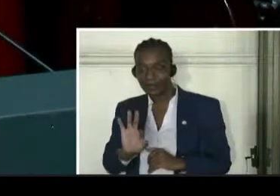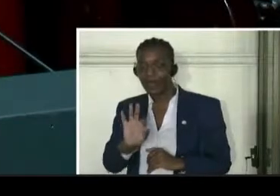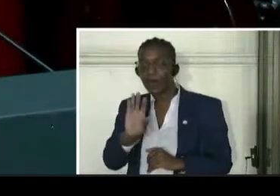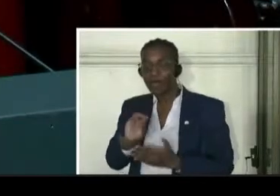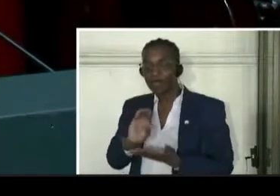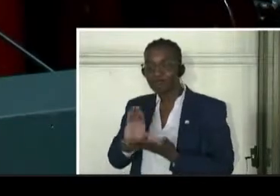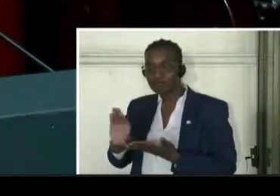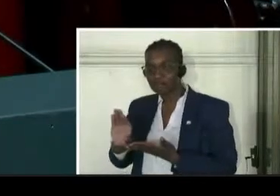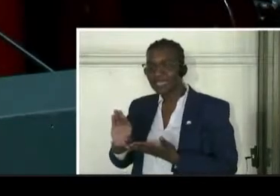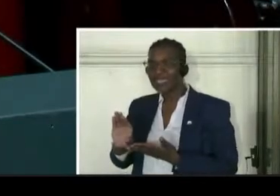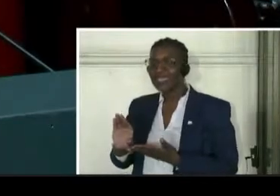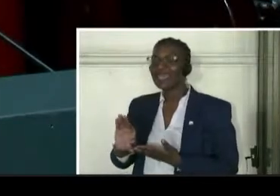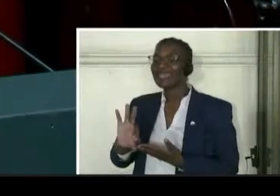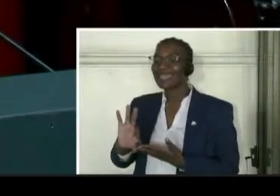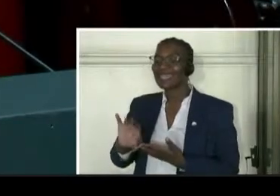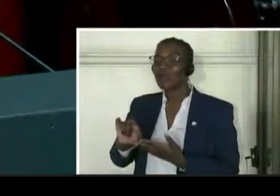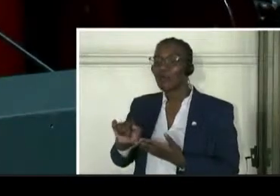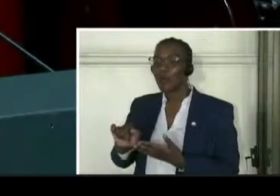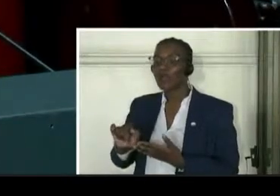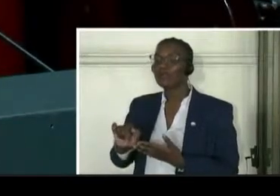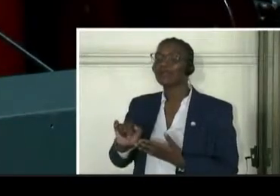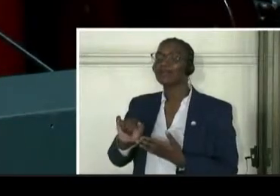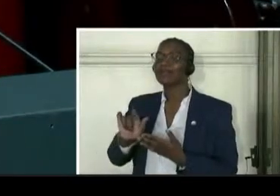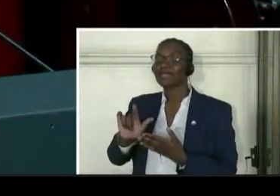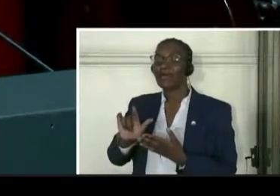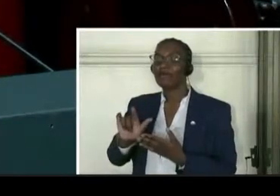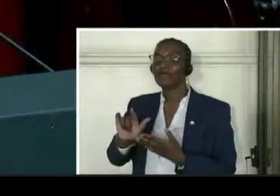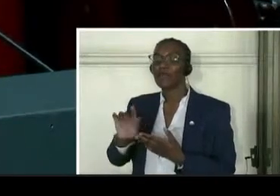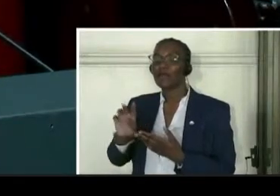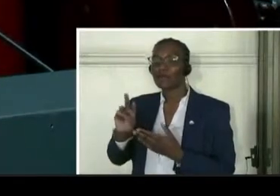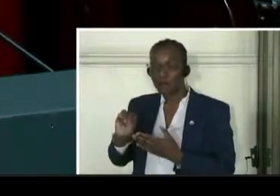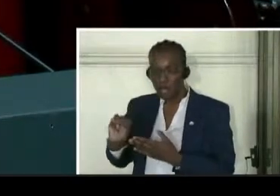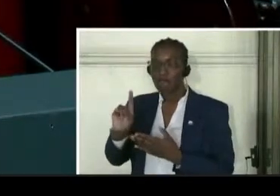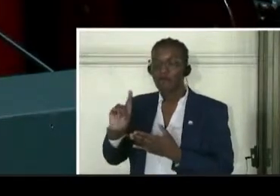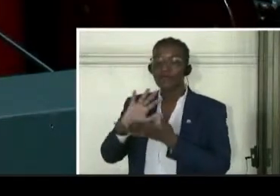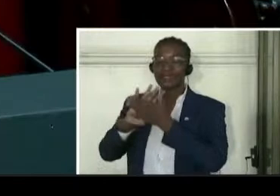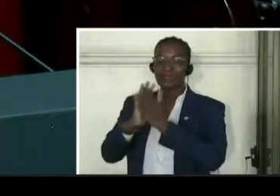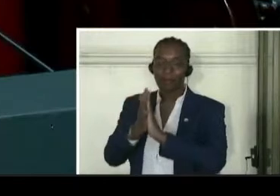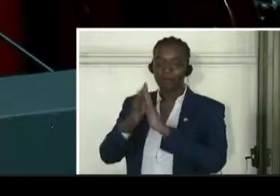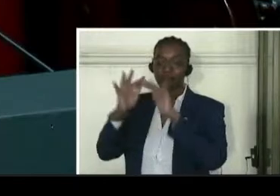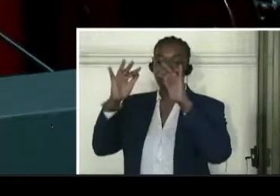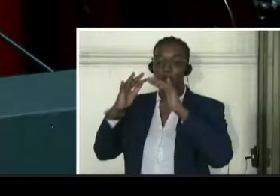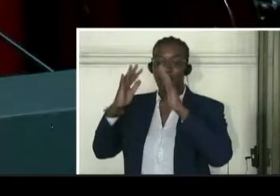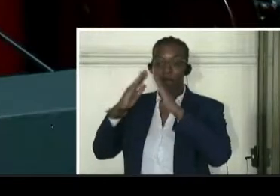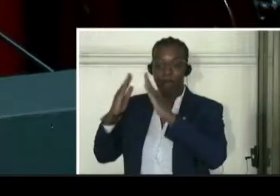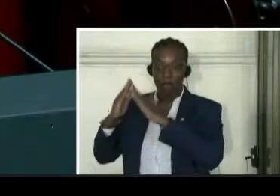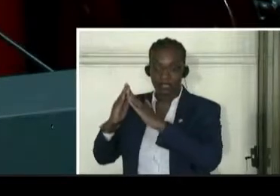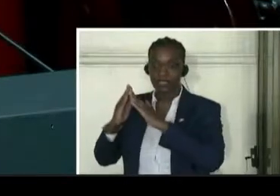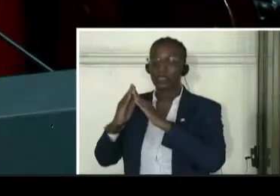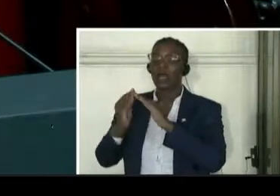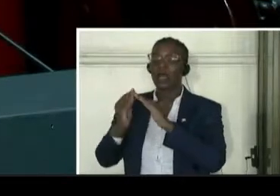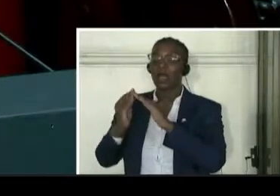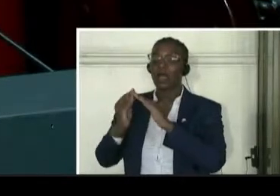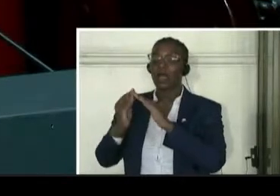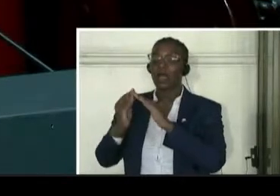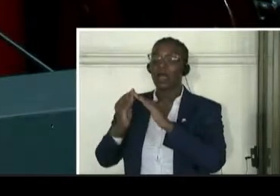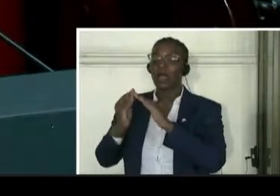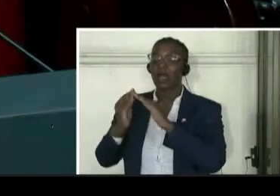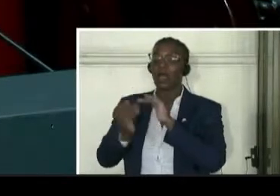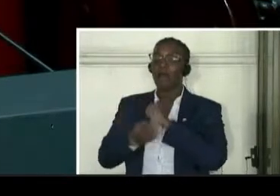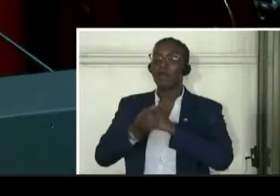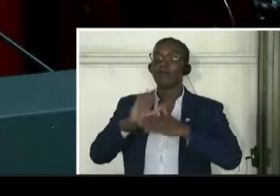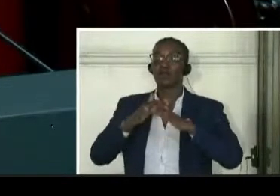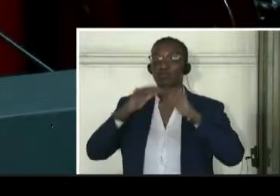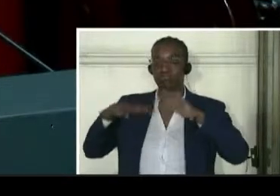of 397.7 million rand for damages to houses caused by flooding that took